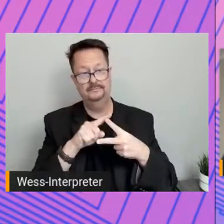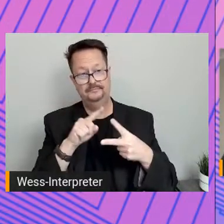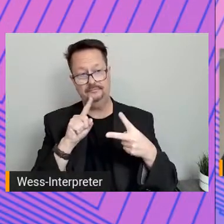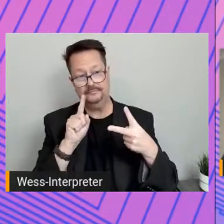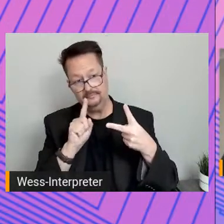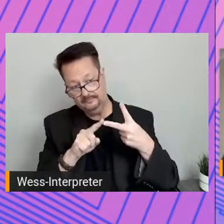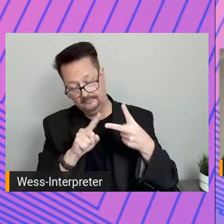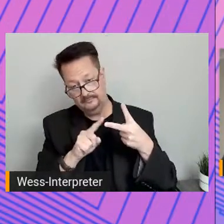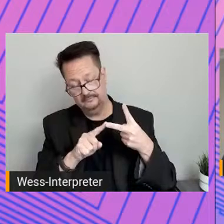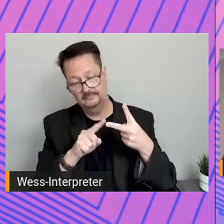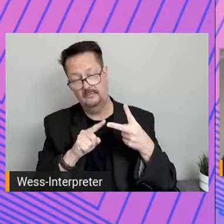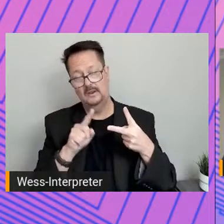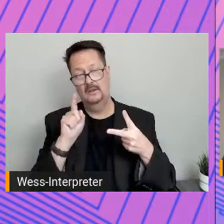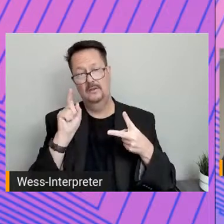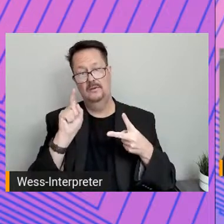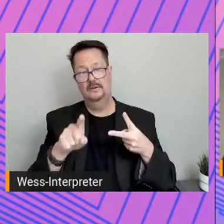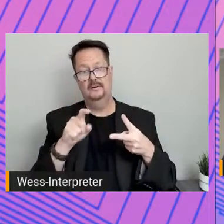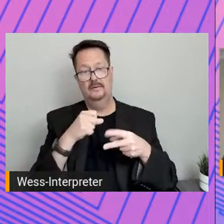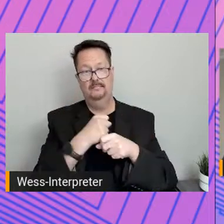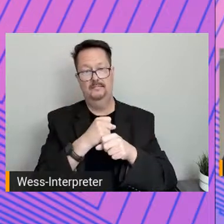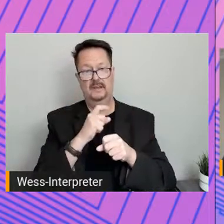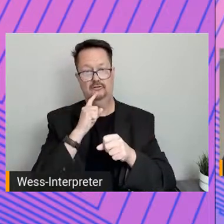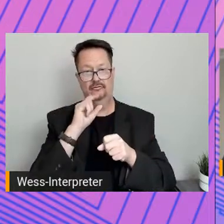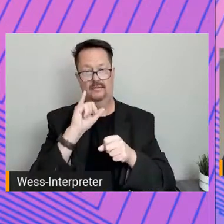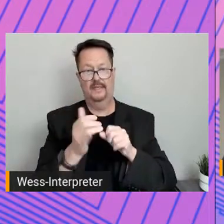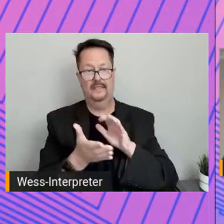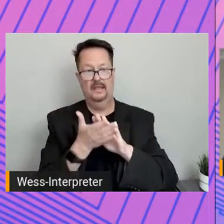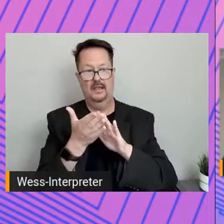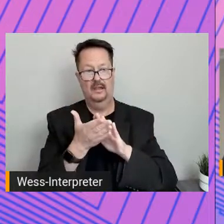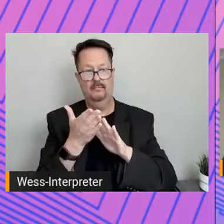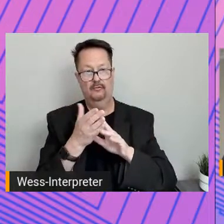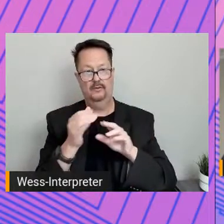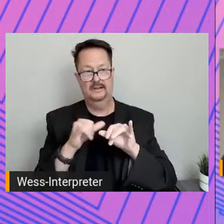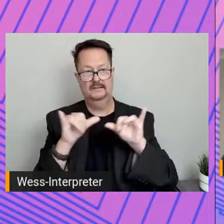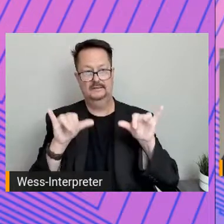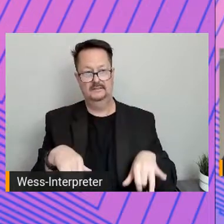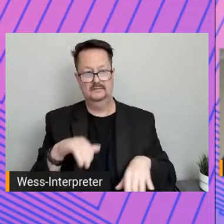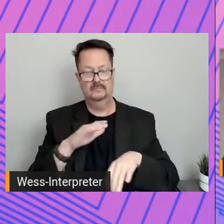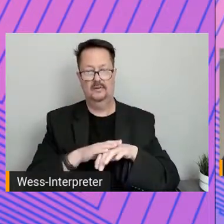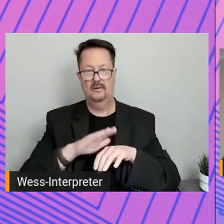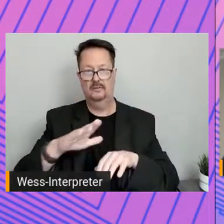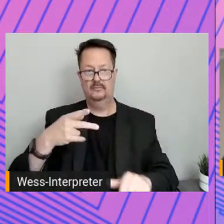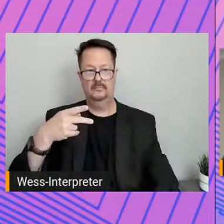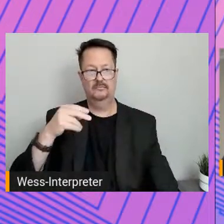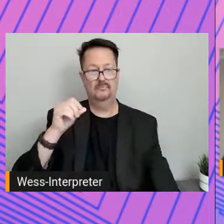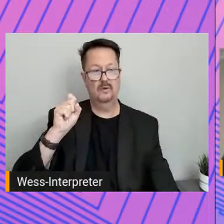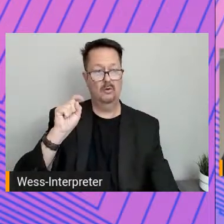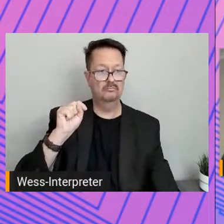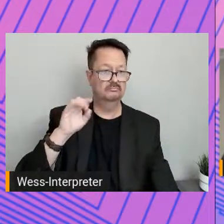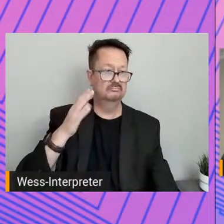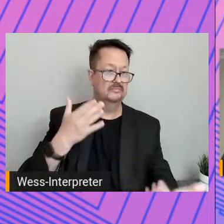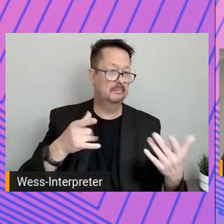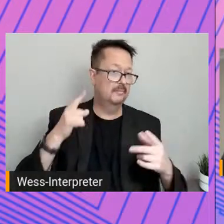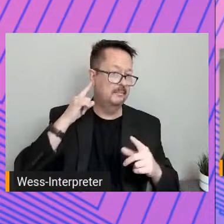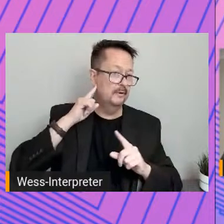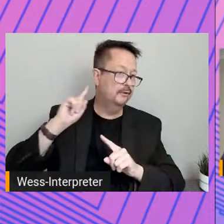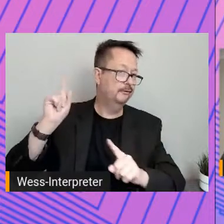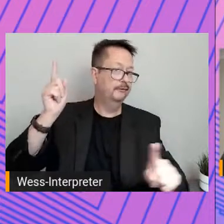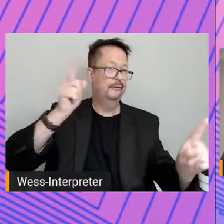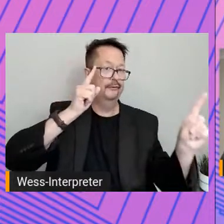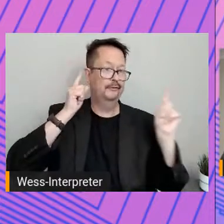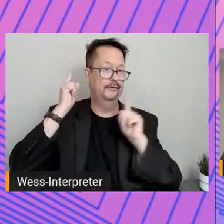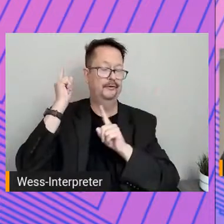also want to be able to secure the operating systems on your hosts. Some of you might have heard something that's